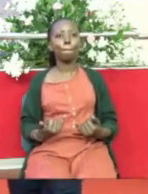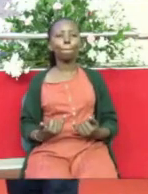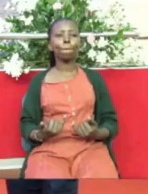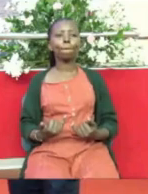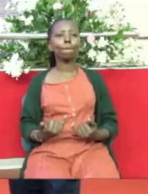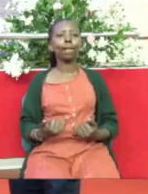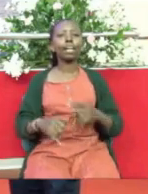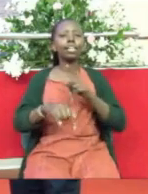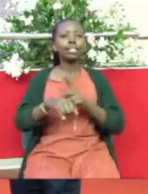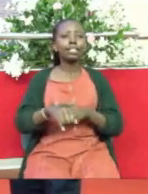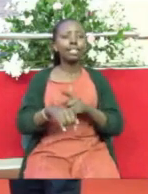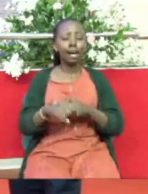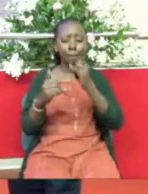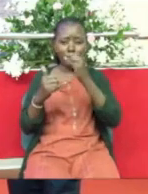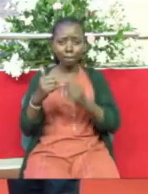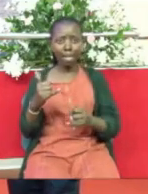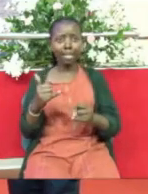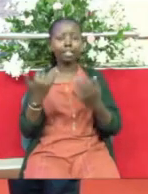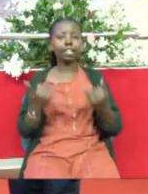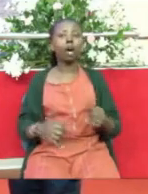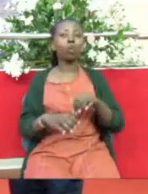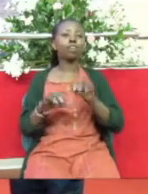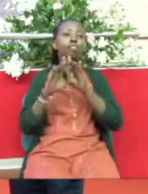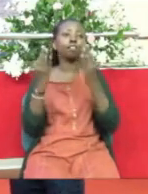Your time is over in my family.